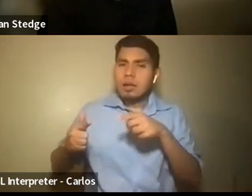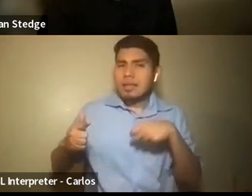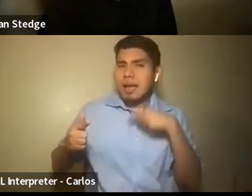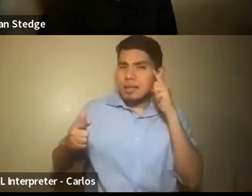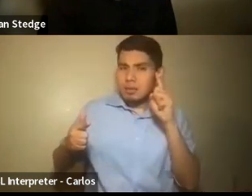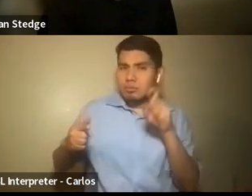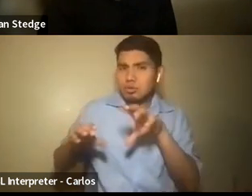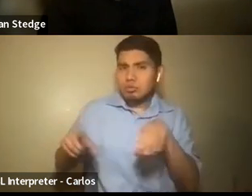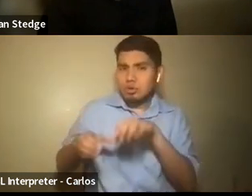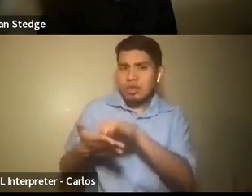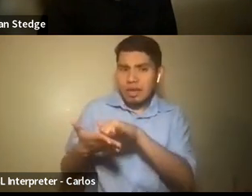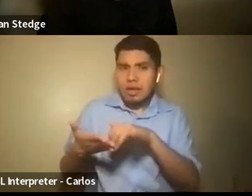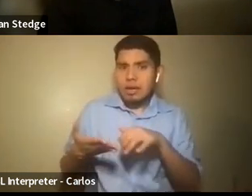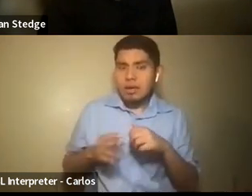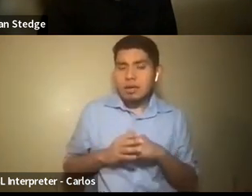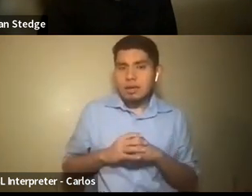it